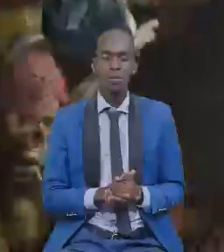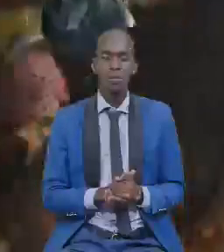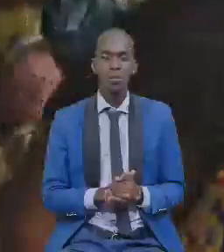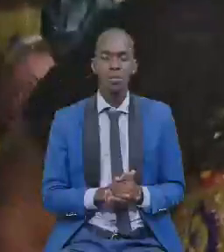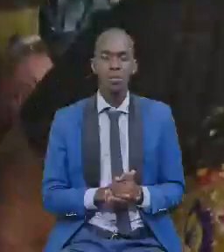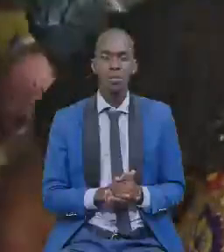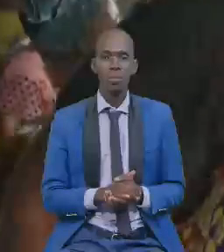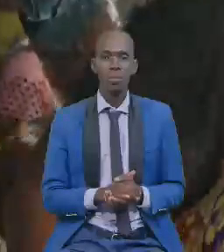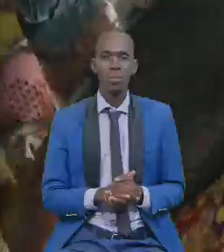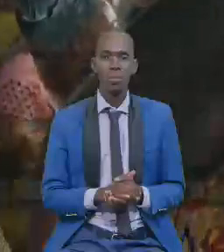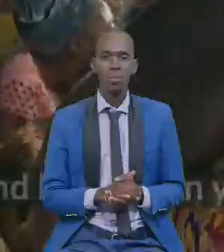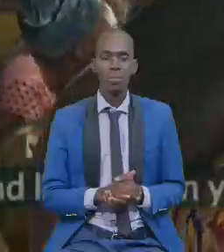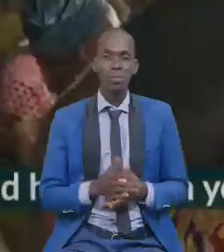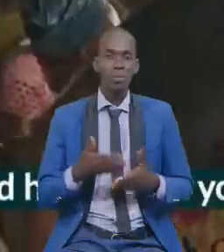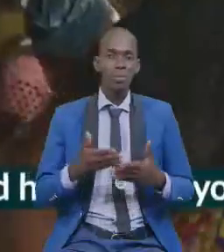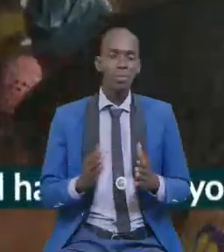Let our counselors